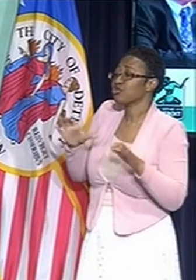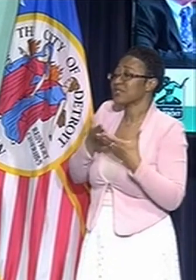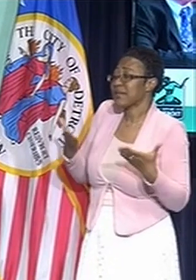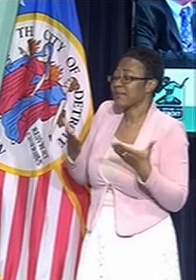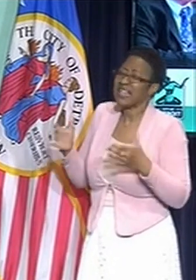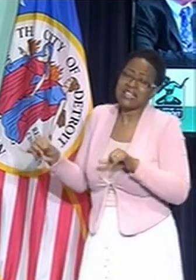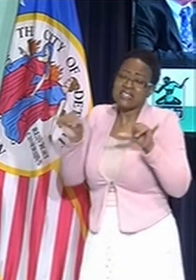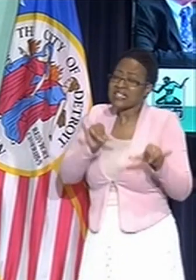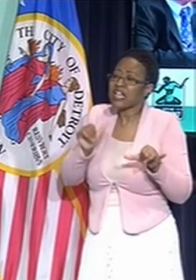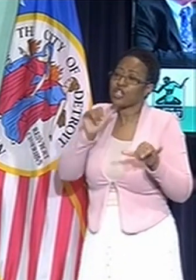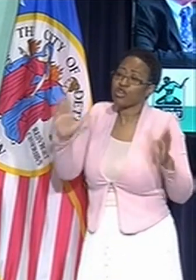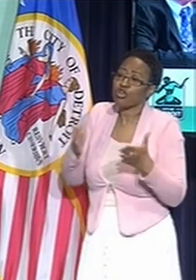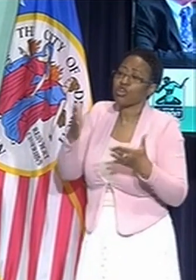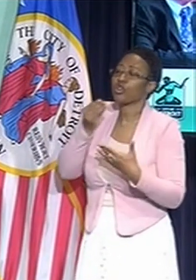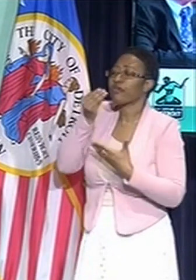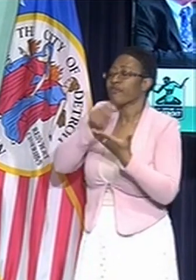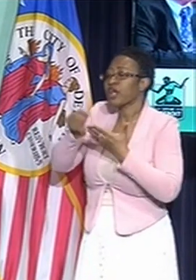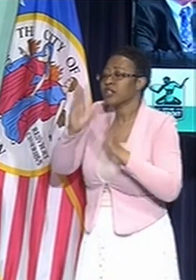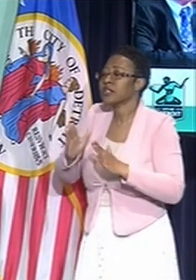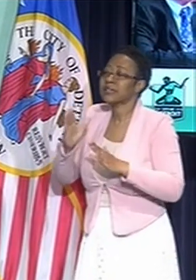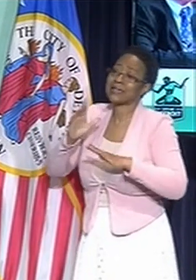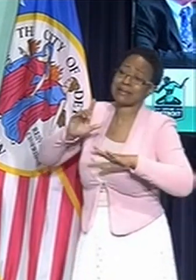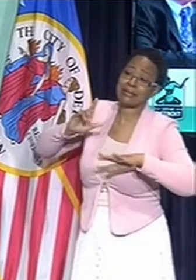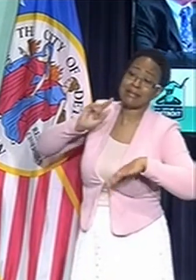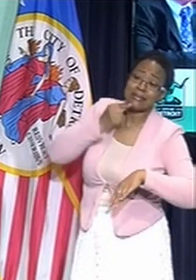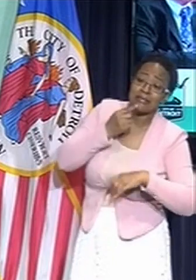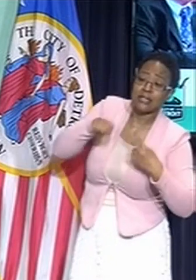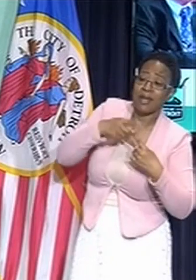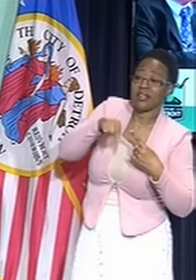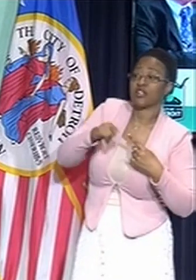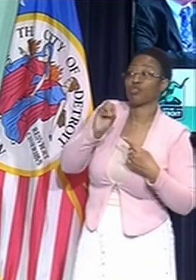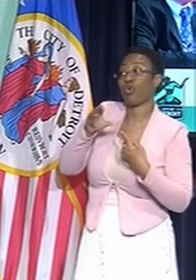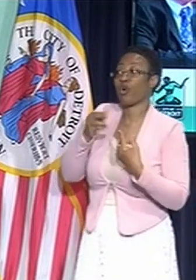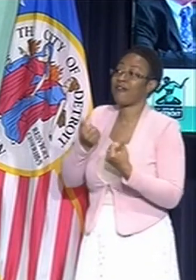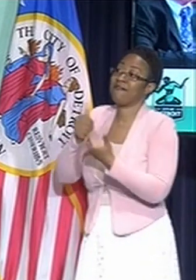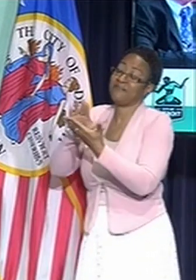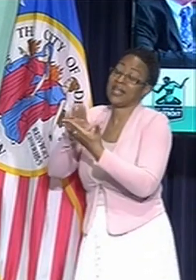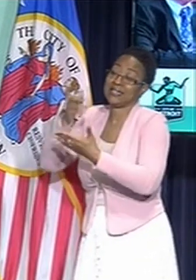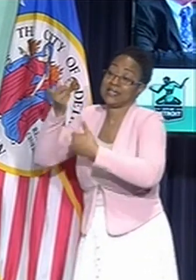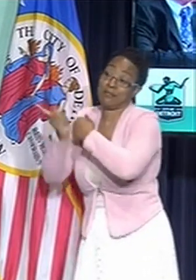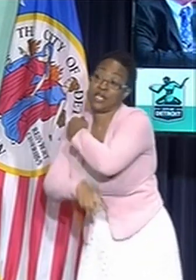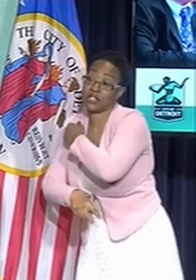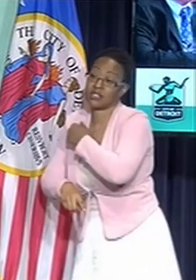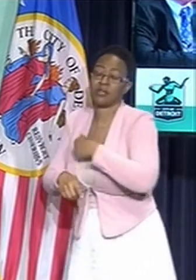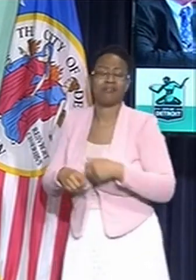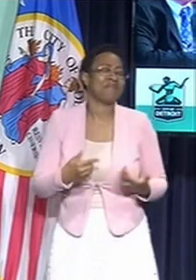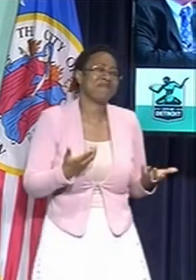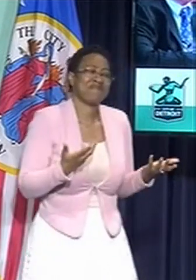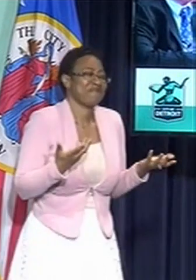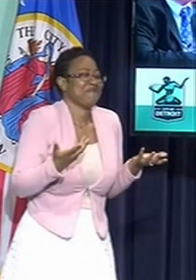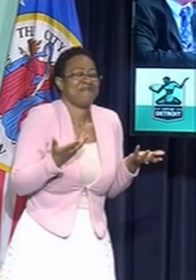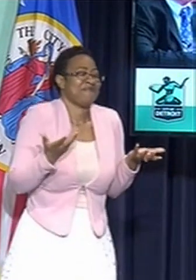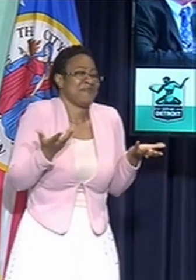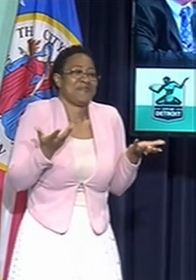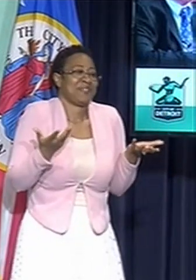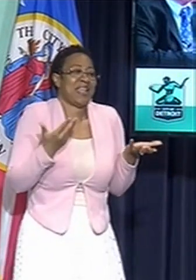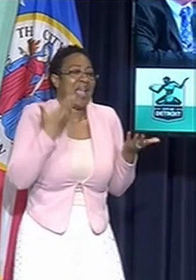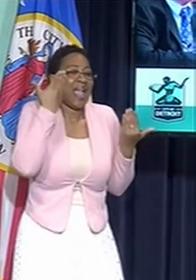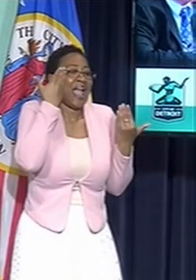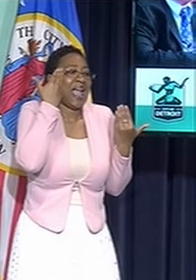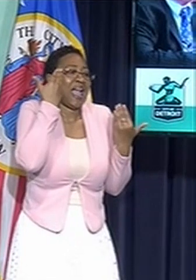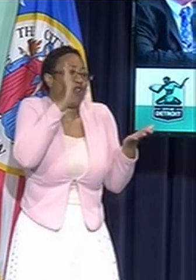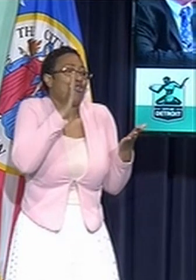the same way you encourage the grocers to either get serious about this or face you know, I think face consequences. I don't I don't know enough